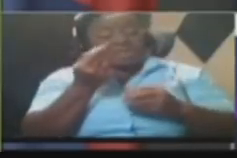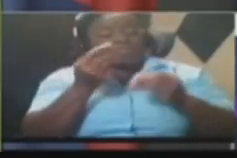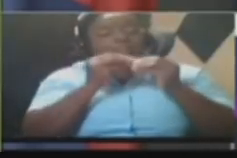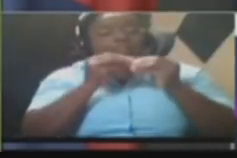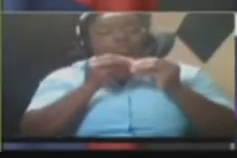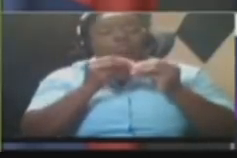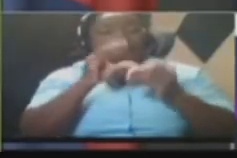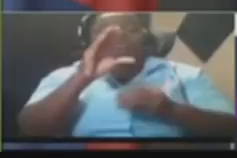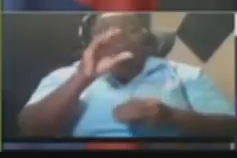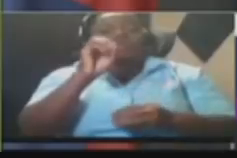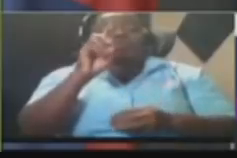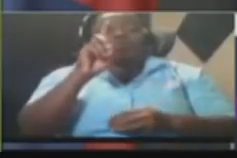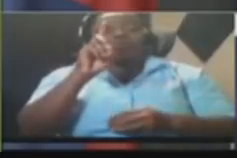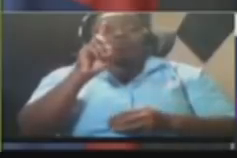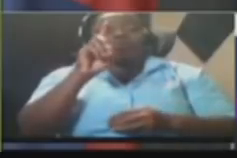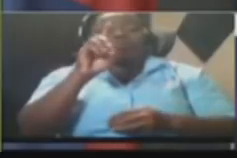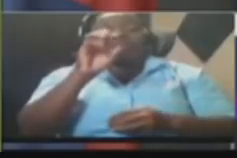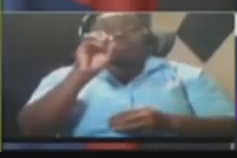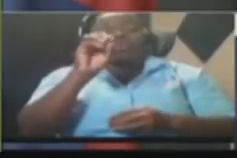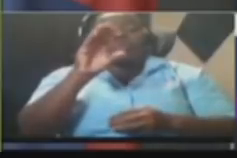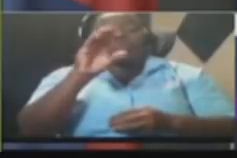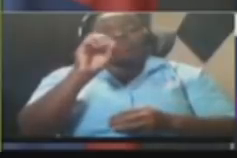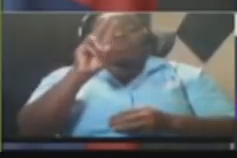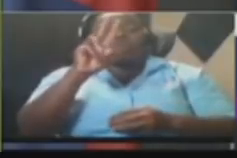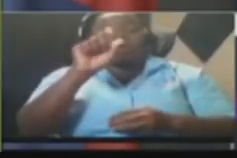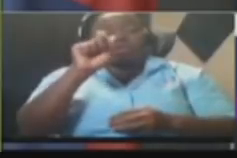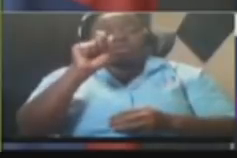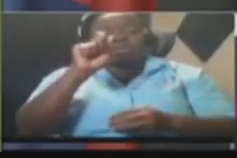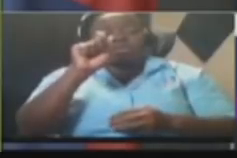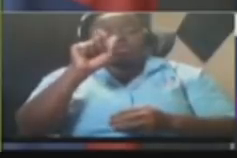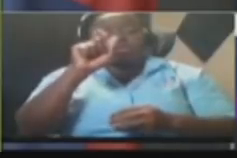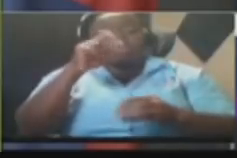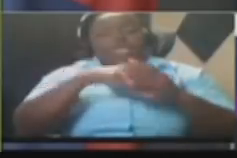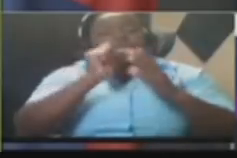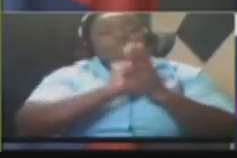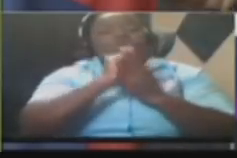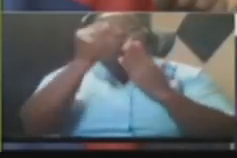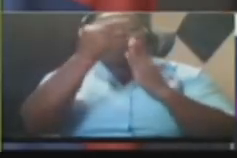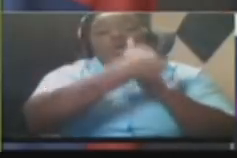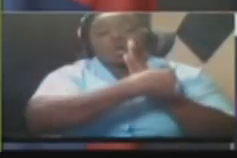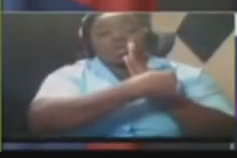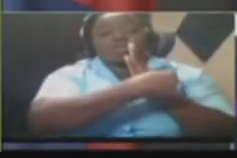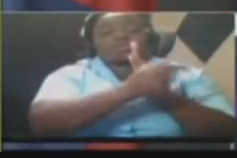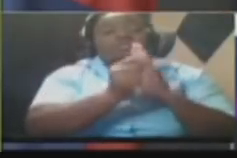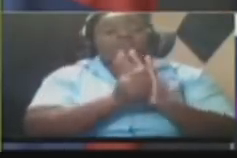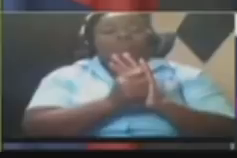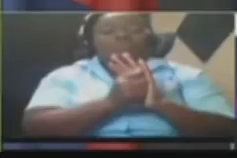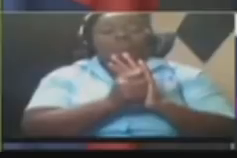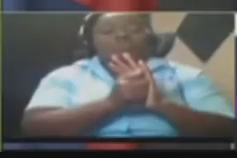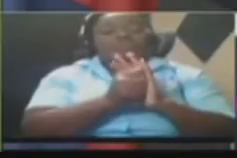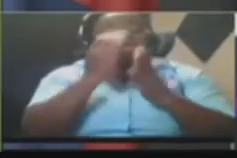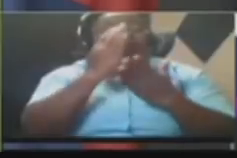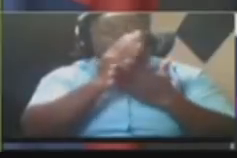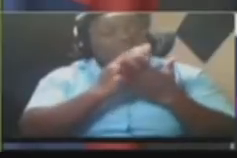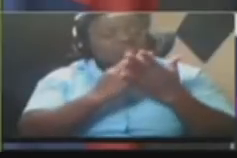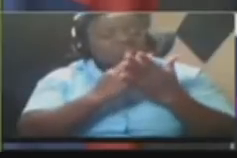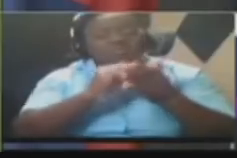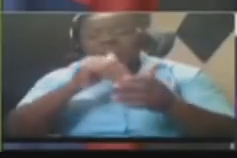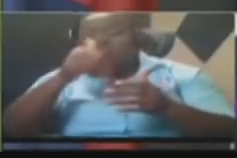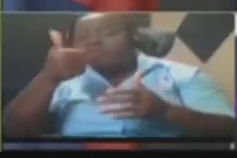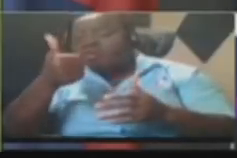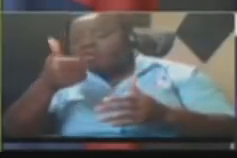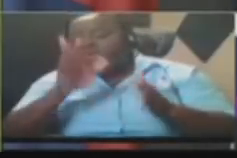COVAX in August, and there might be some more COVAX coming from the offerings of the developed